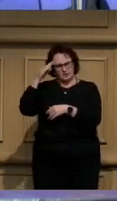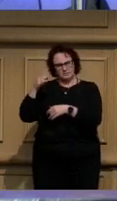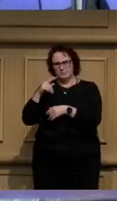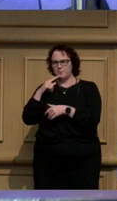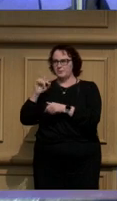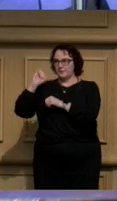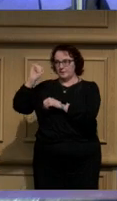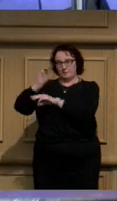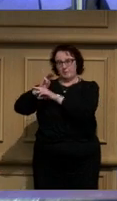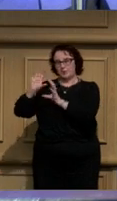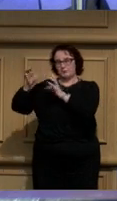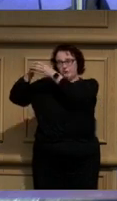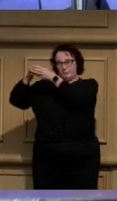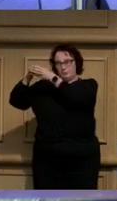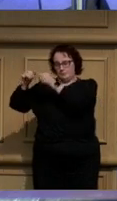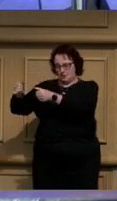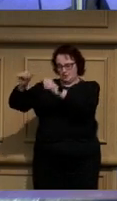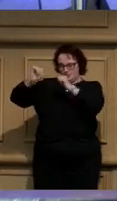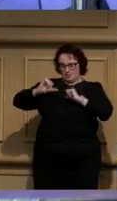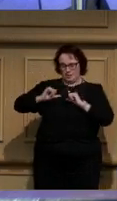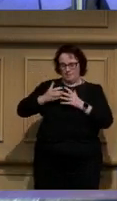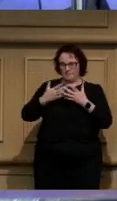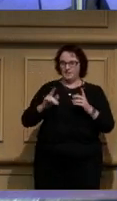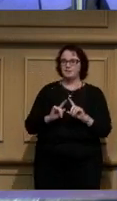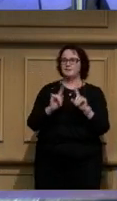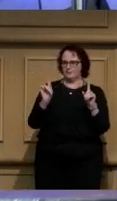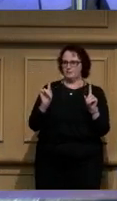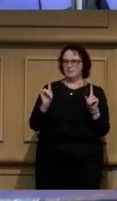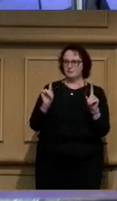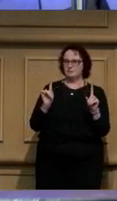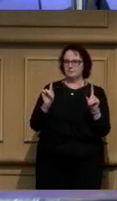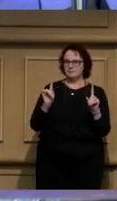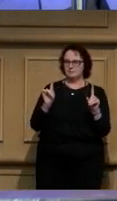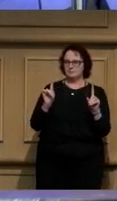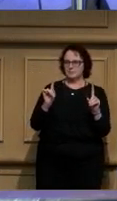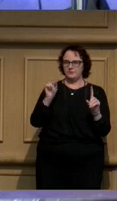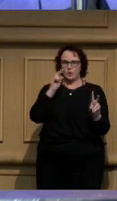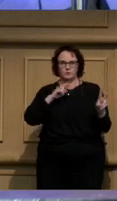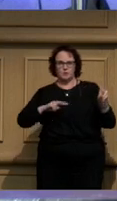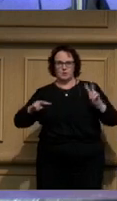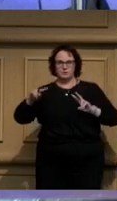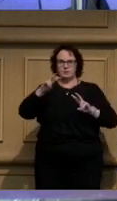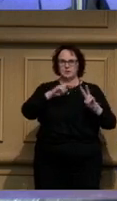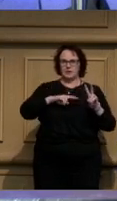in relation to that, there's been a huge leap. And then you look at all the other